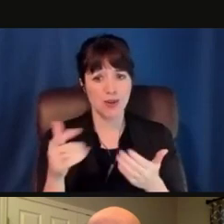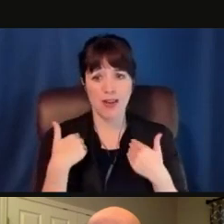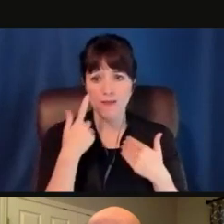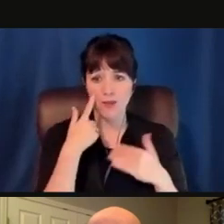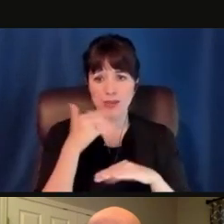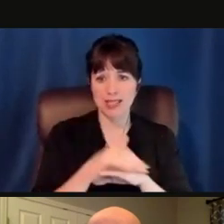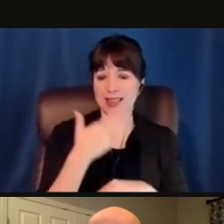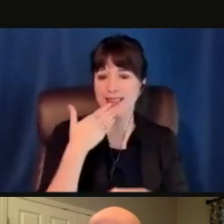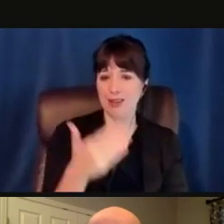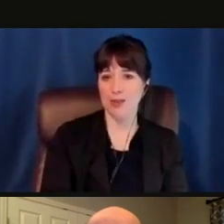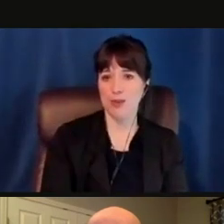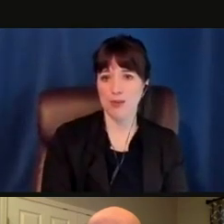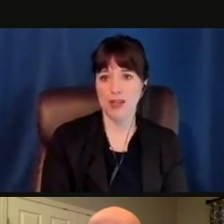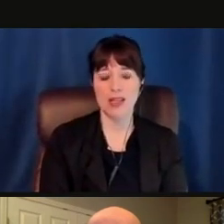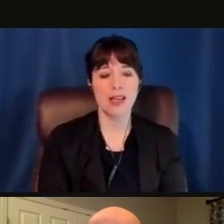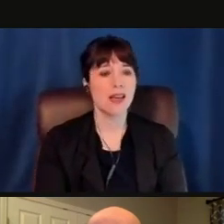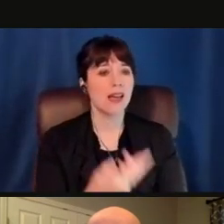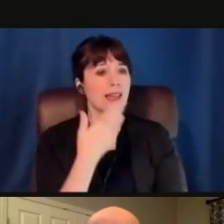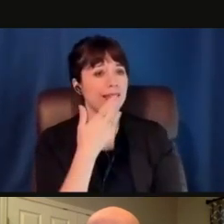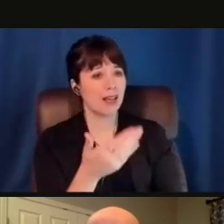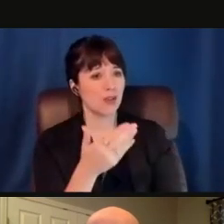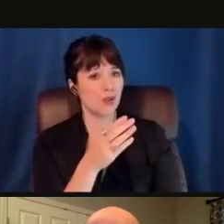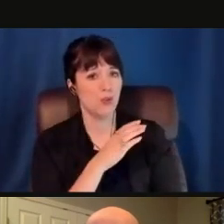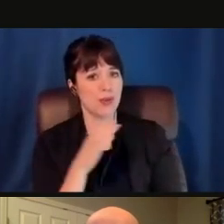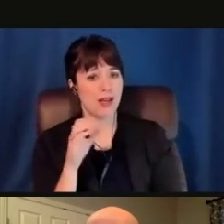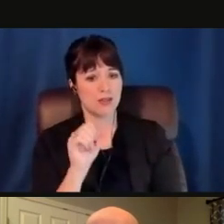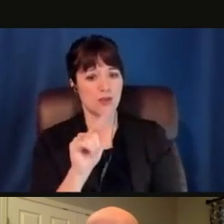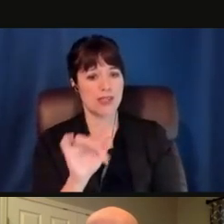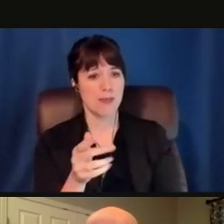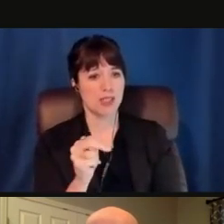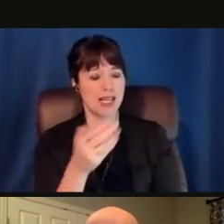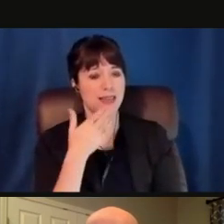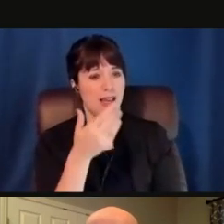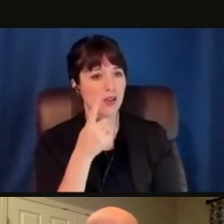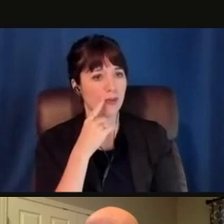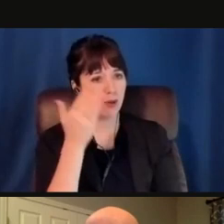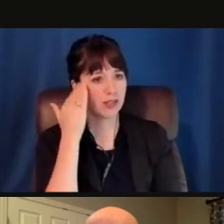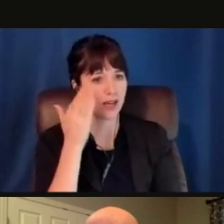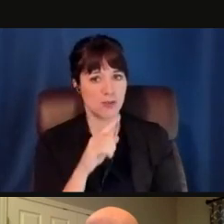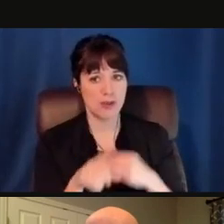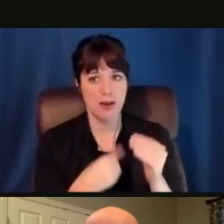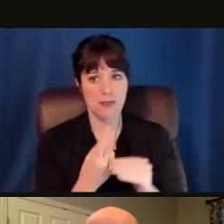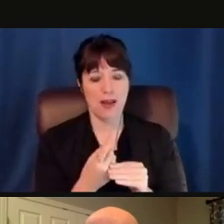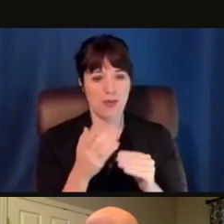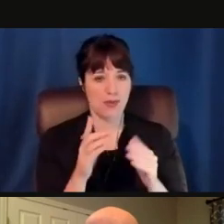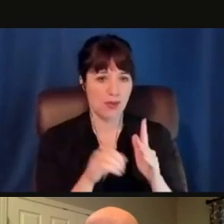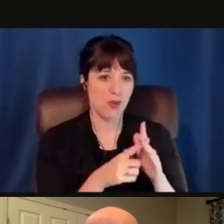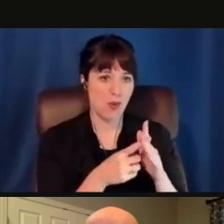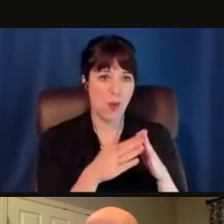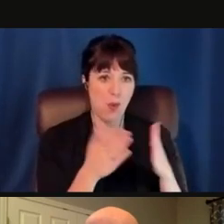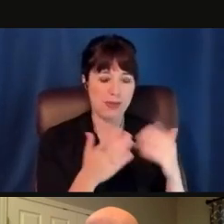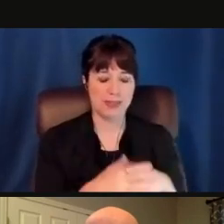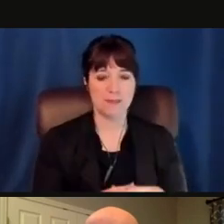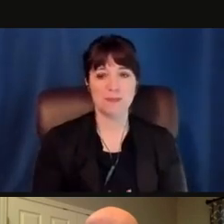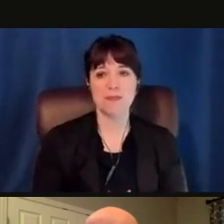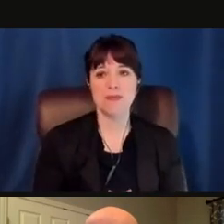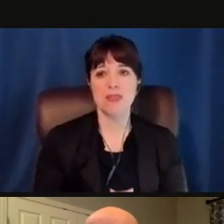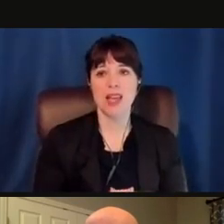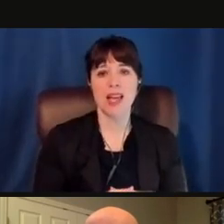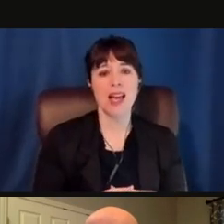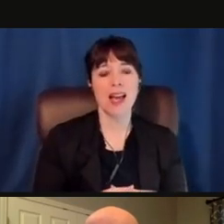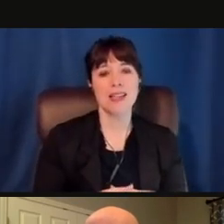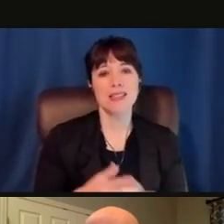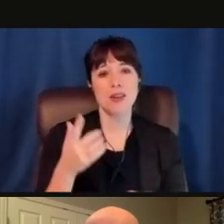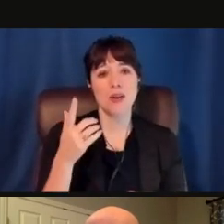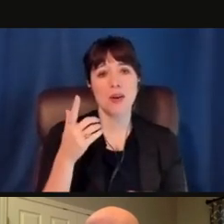you. Thank you, Councillor Stapleton, and thank you for the acknowledgement on the opening. It occurred to me with the